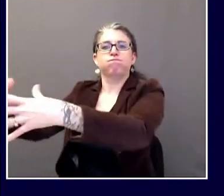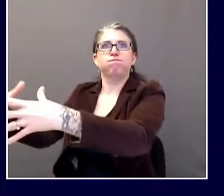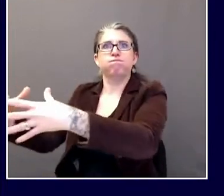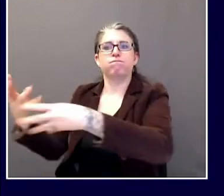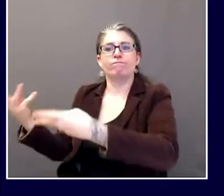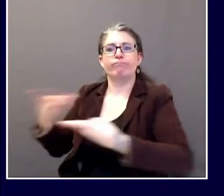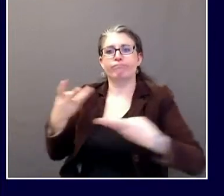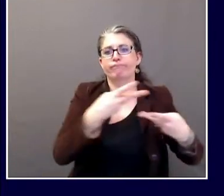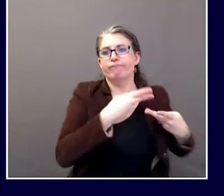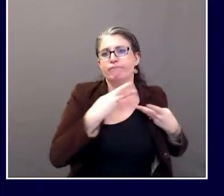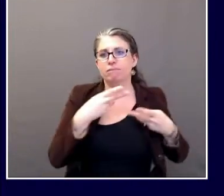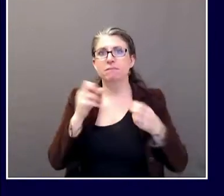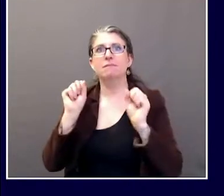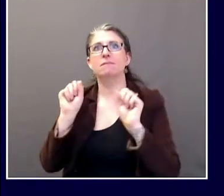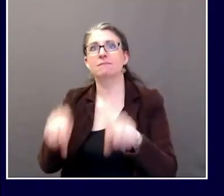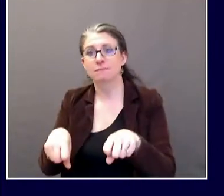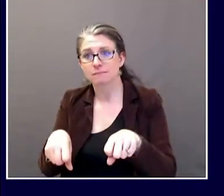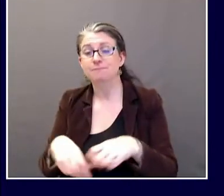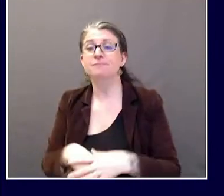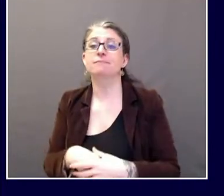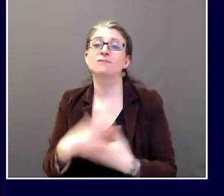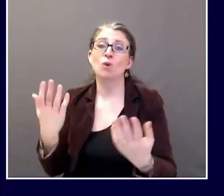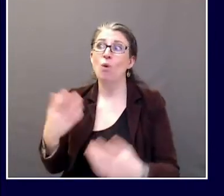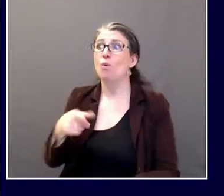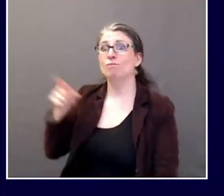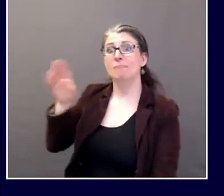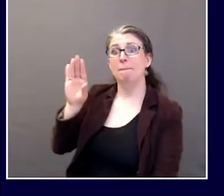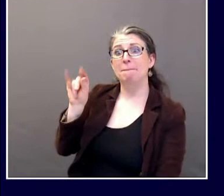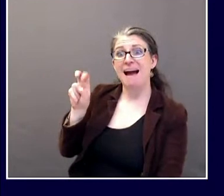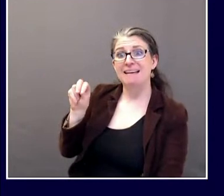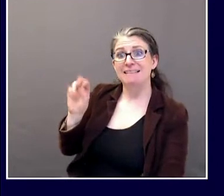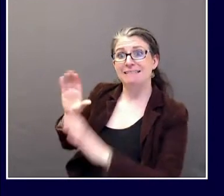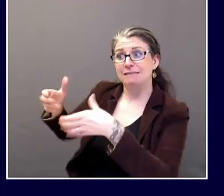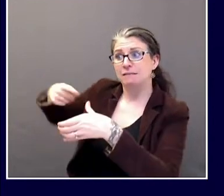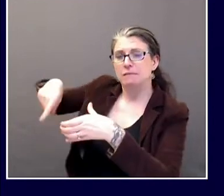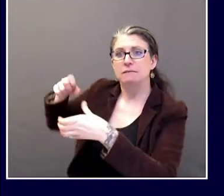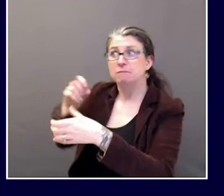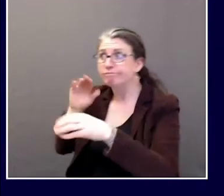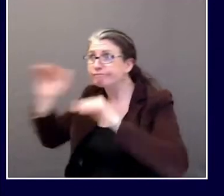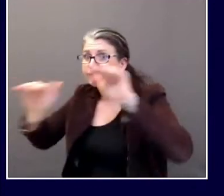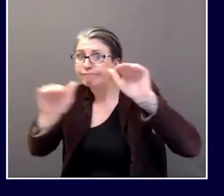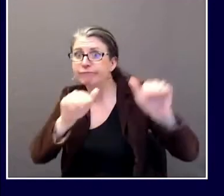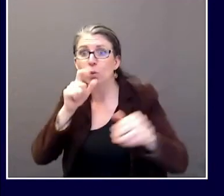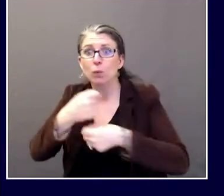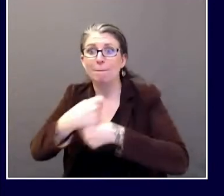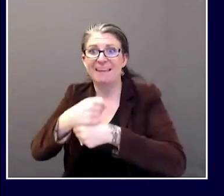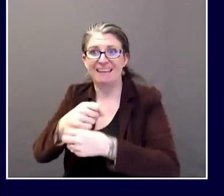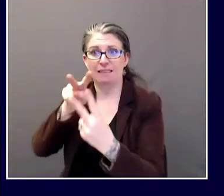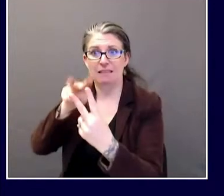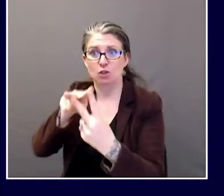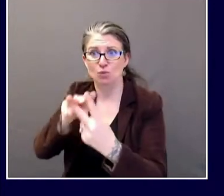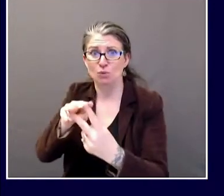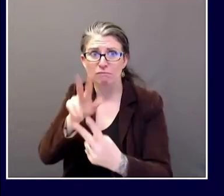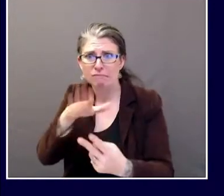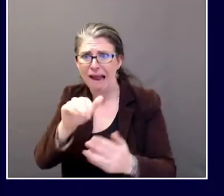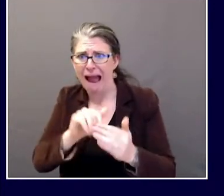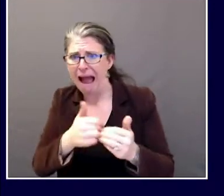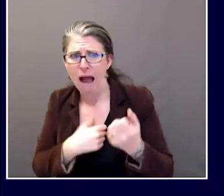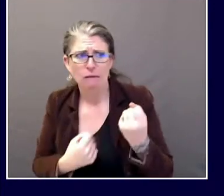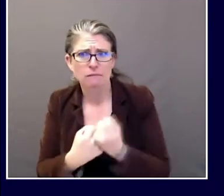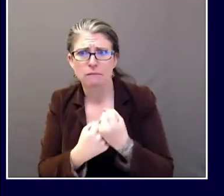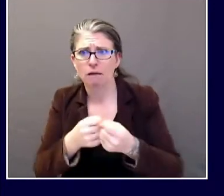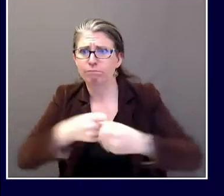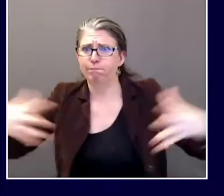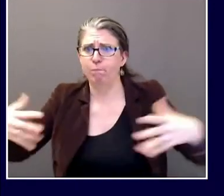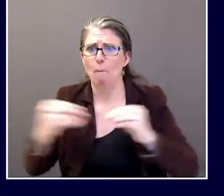What I've been told is that those facilities are producing as much as they can right now, but are working with the administration and others